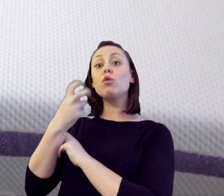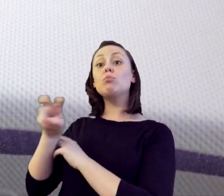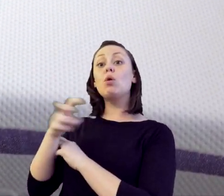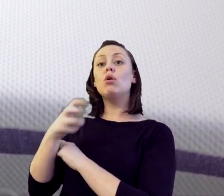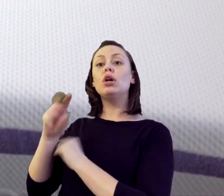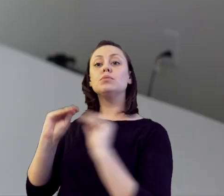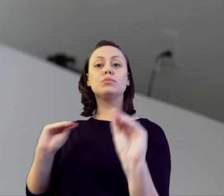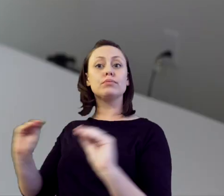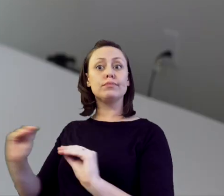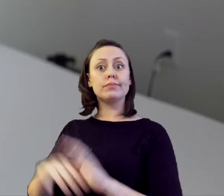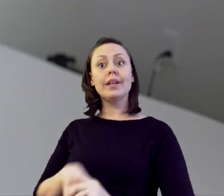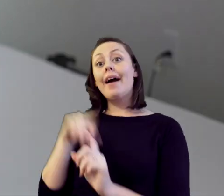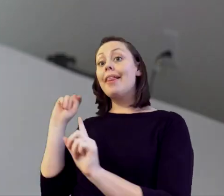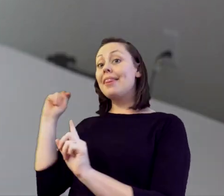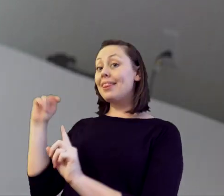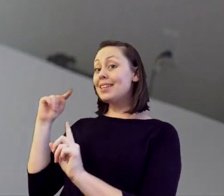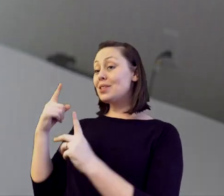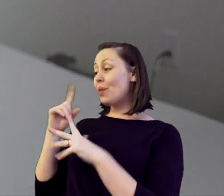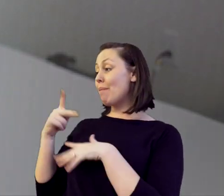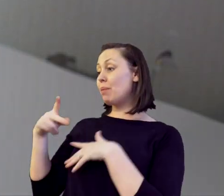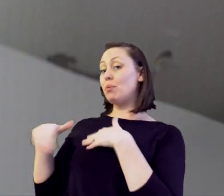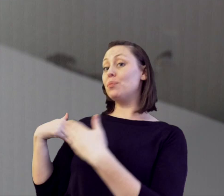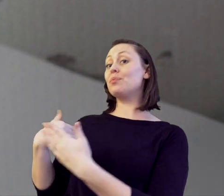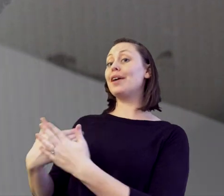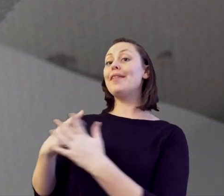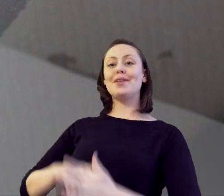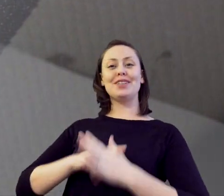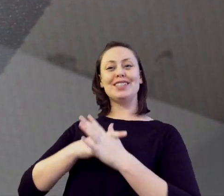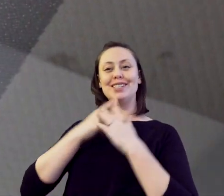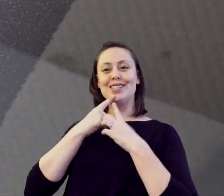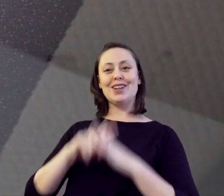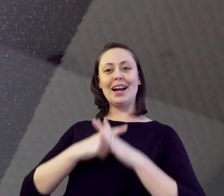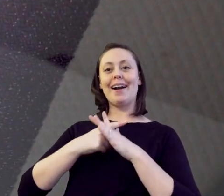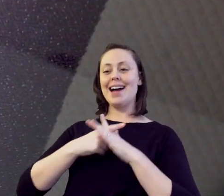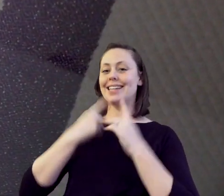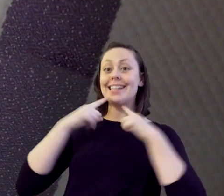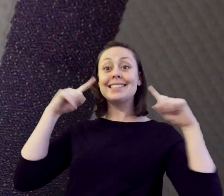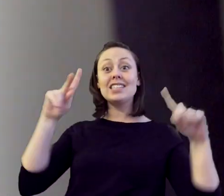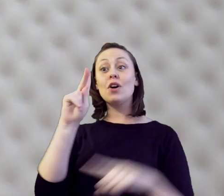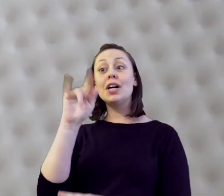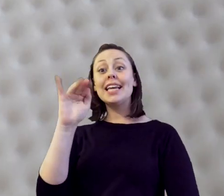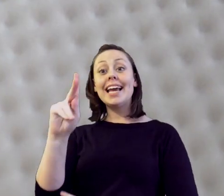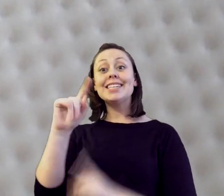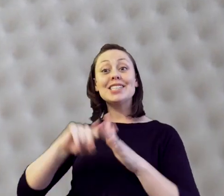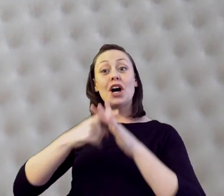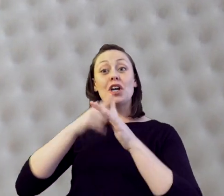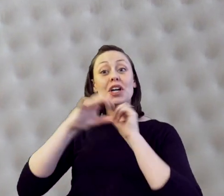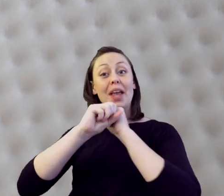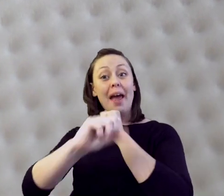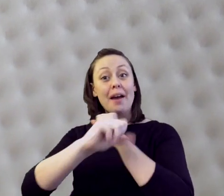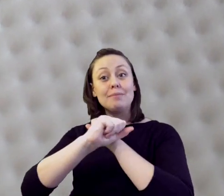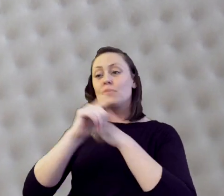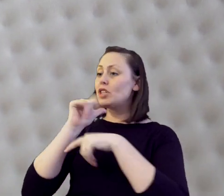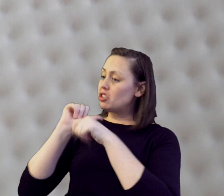motion transfer. So this is where Purple come in. They originally started as a very successful Kickstarter campaign. This jettisoned